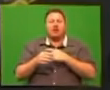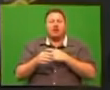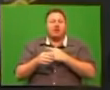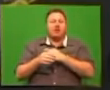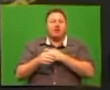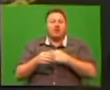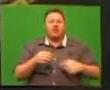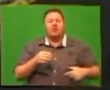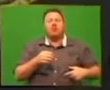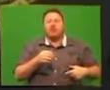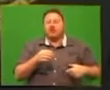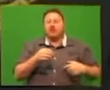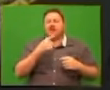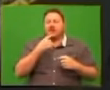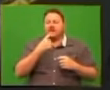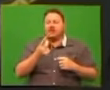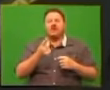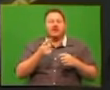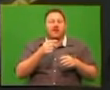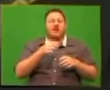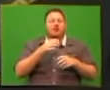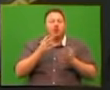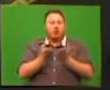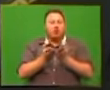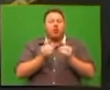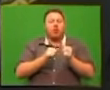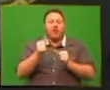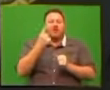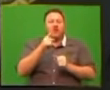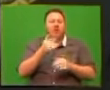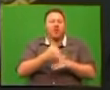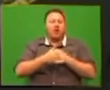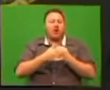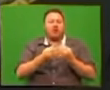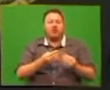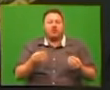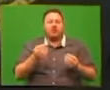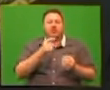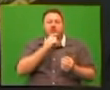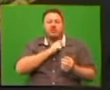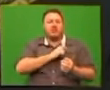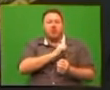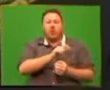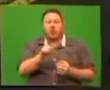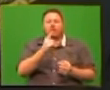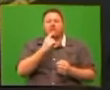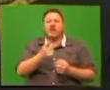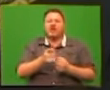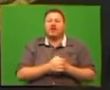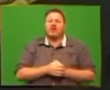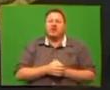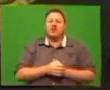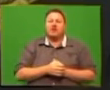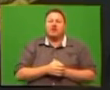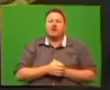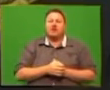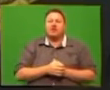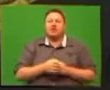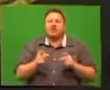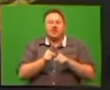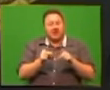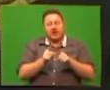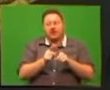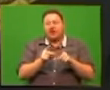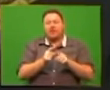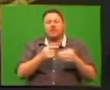their country's children to guarantee a better future for them and our nation? Which president would not say they want safe,